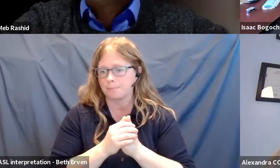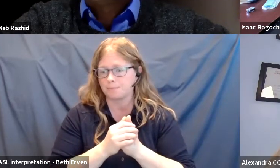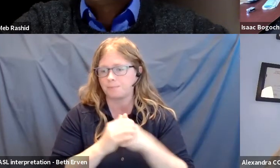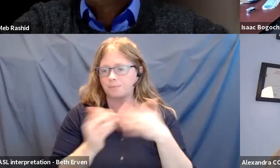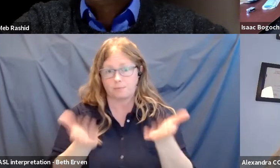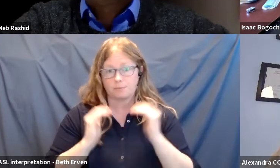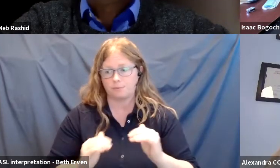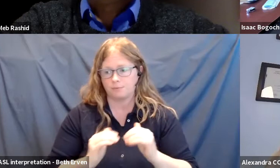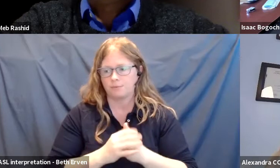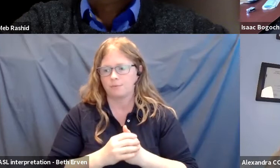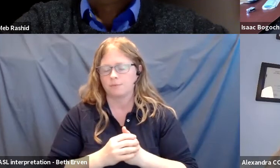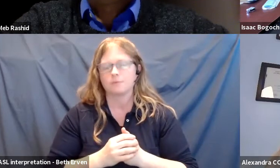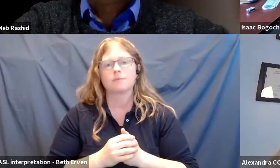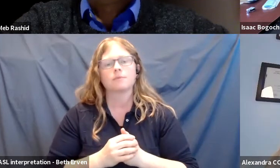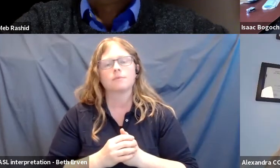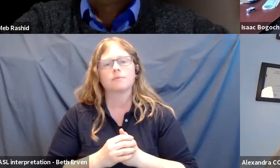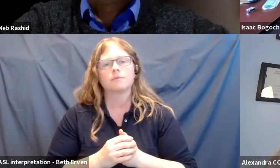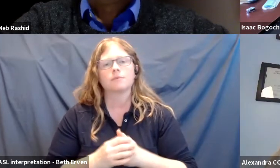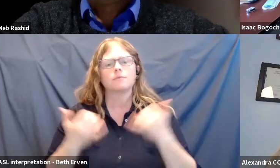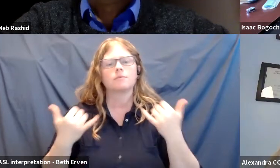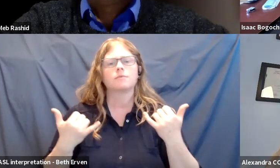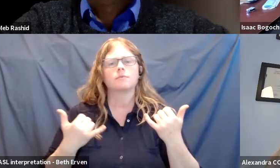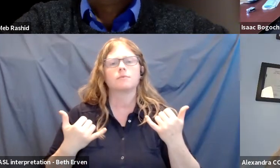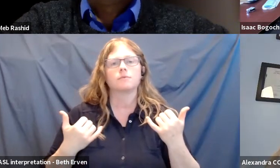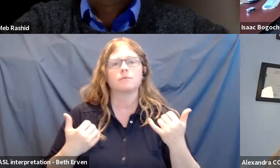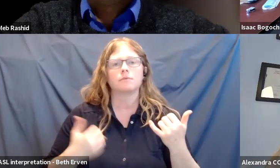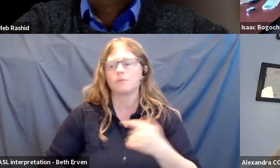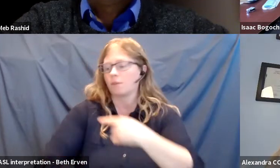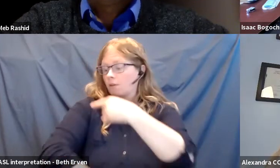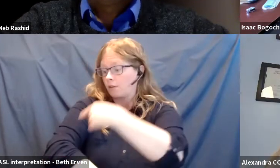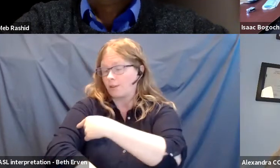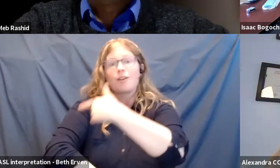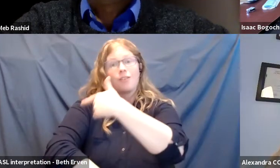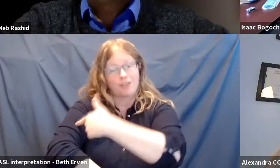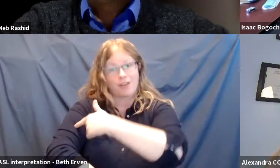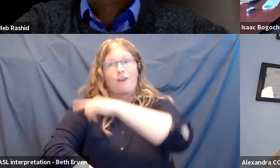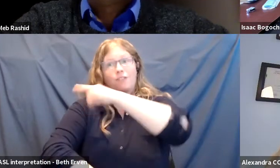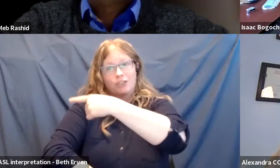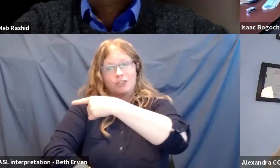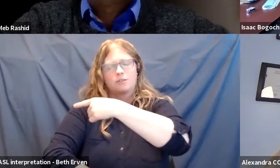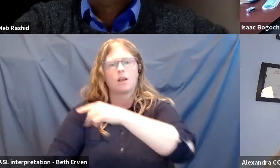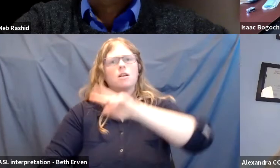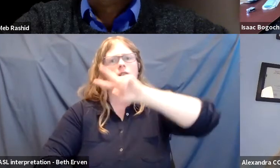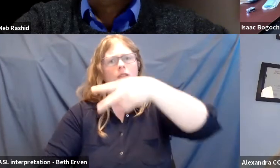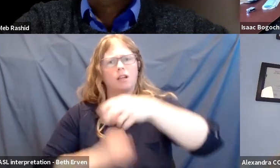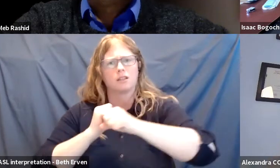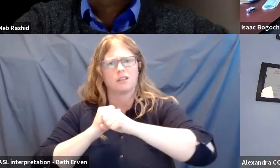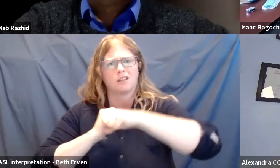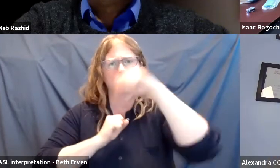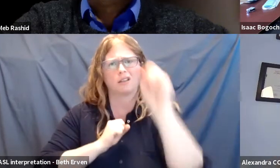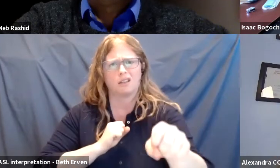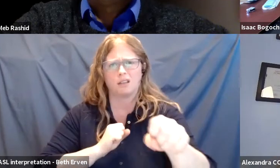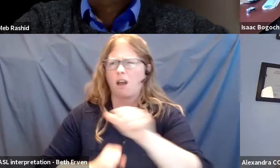question, why is the second dose of vaccine taking so long in Canada while it takes less than a month in other